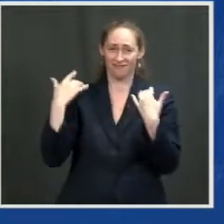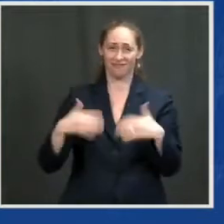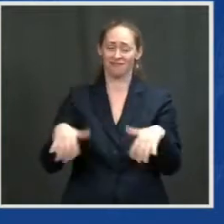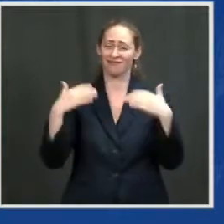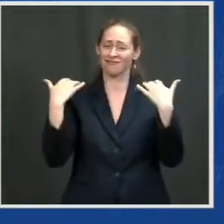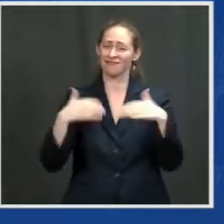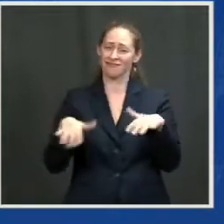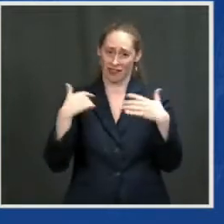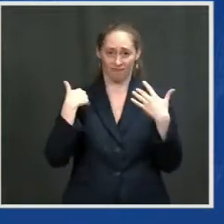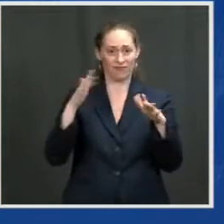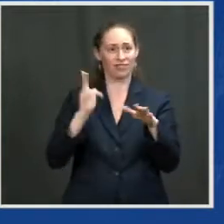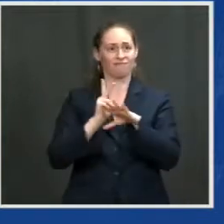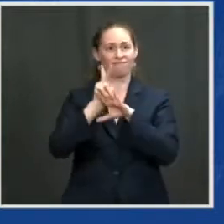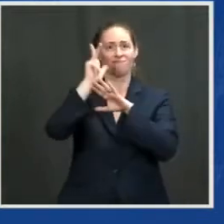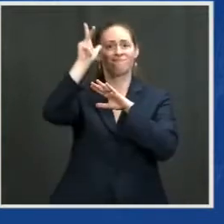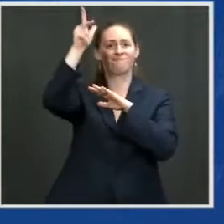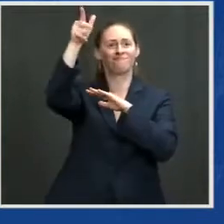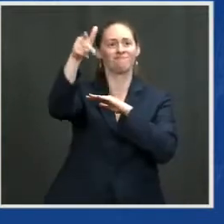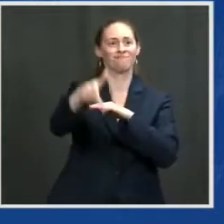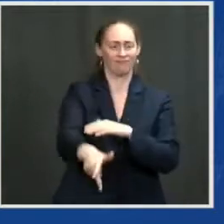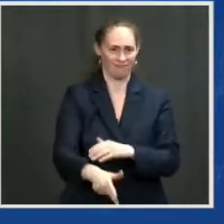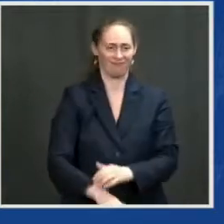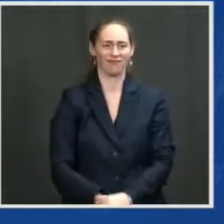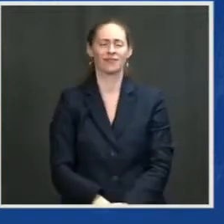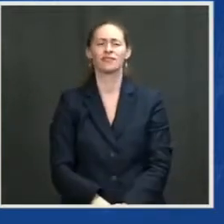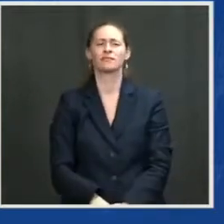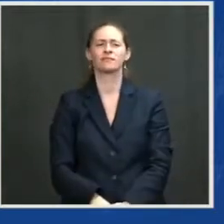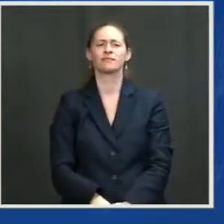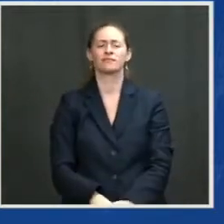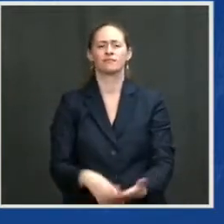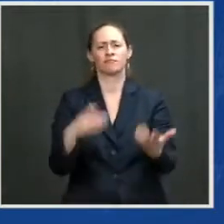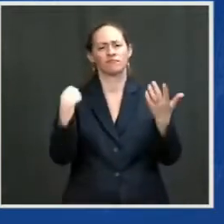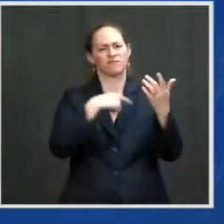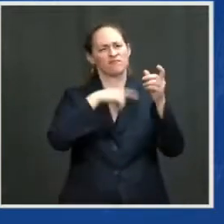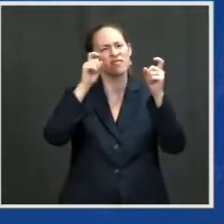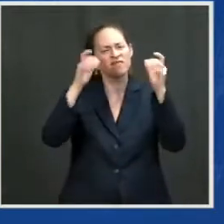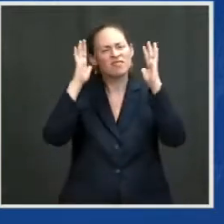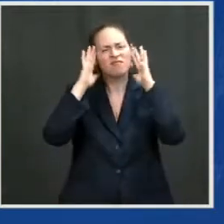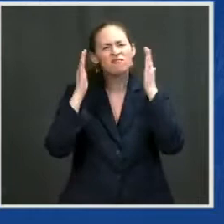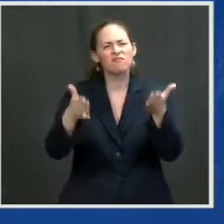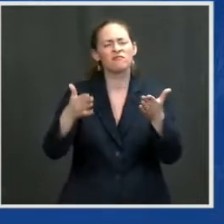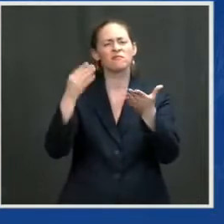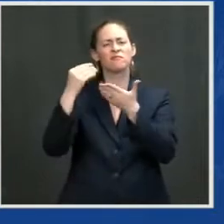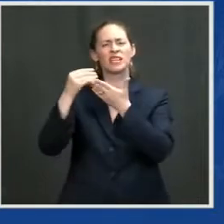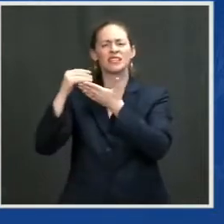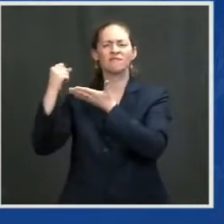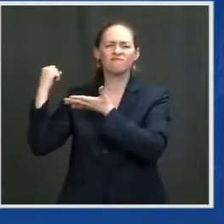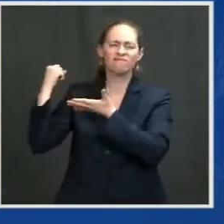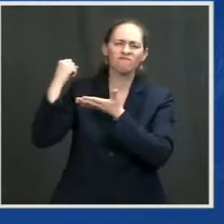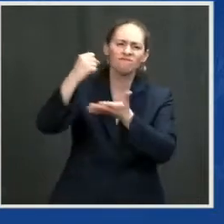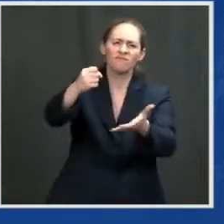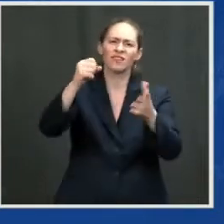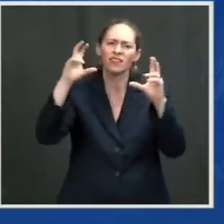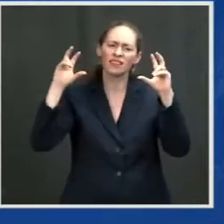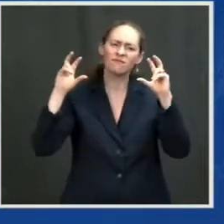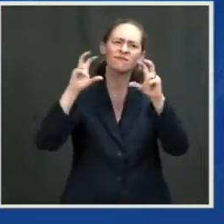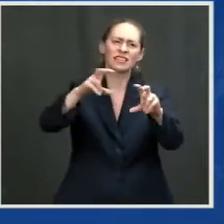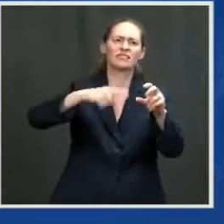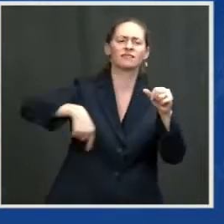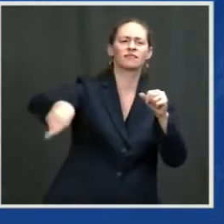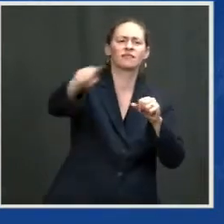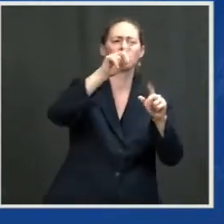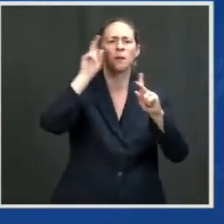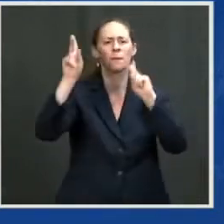neglected as a nation to invest in the future of our economy and the future of our people. You know, when the bridge was built in